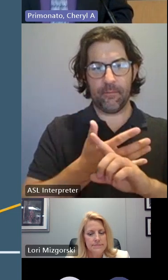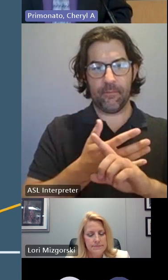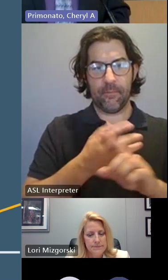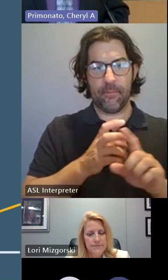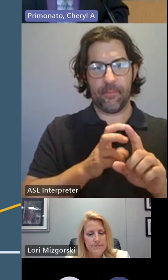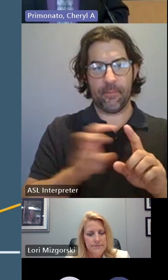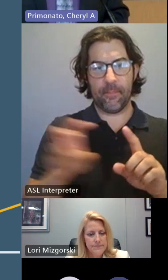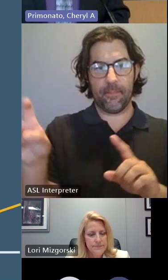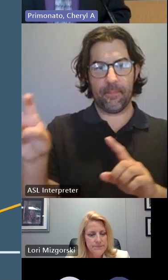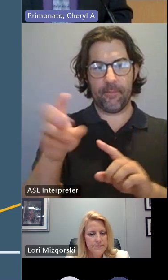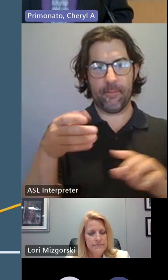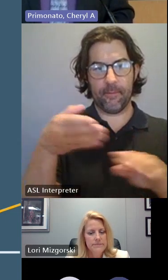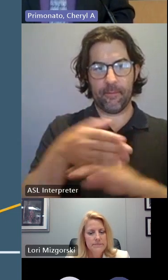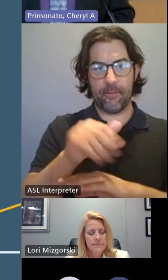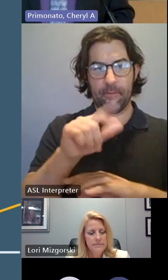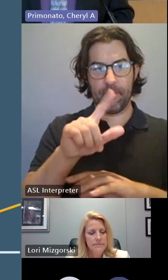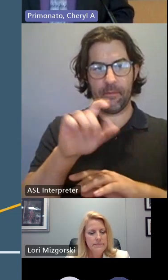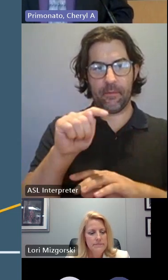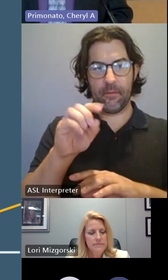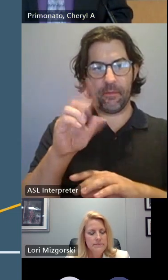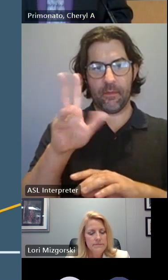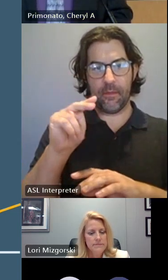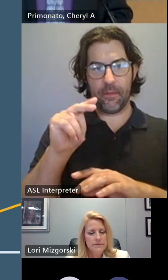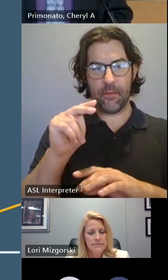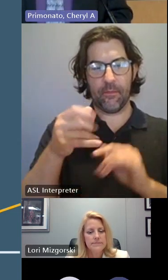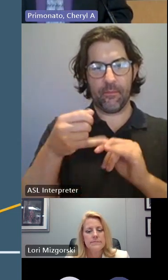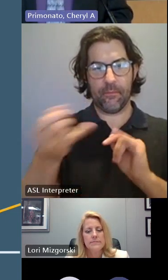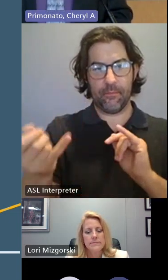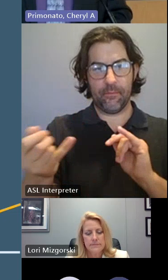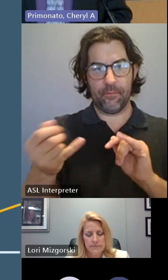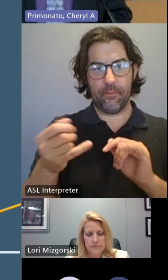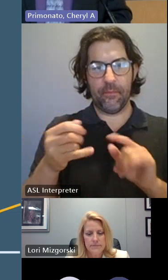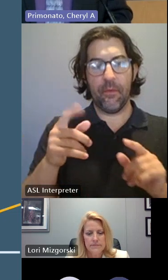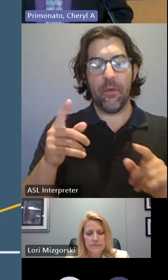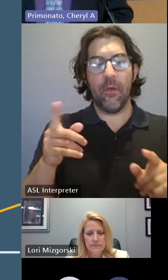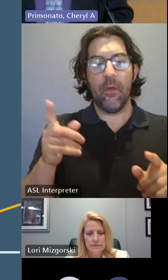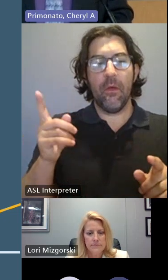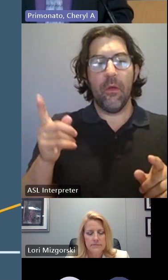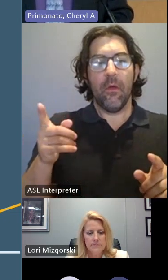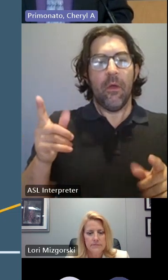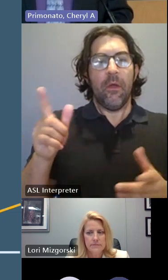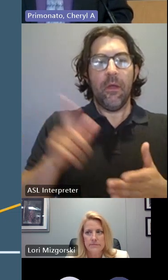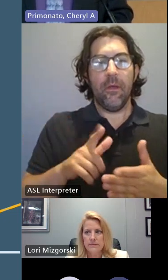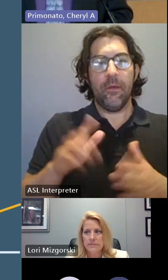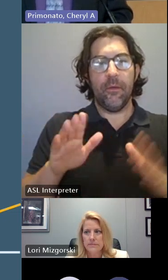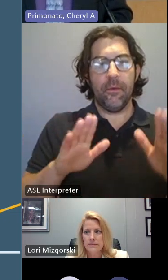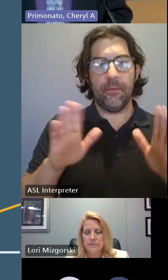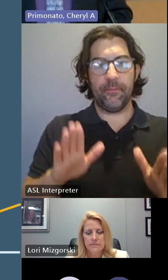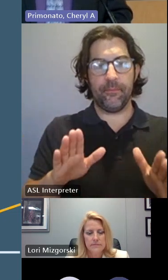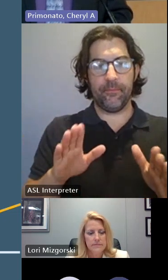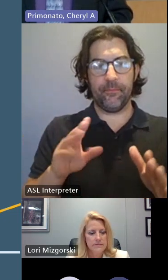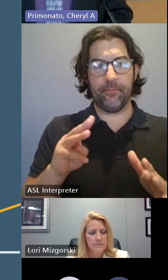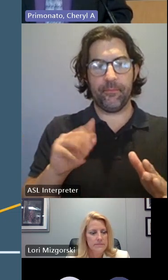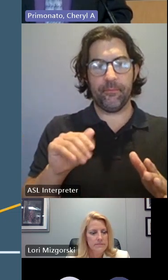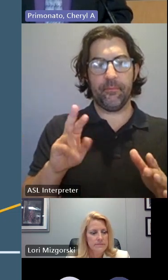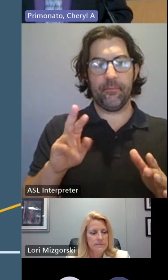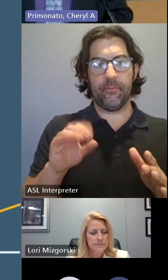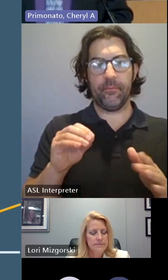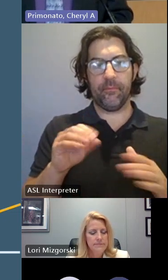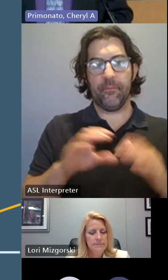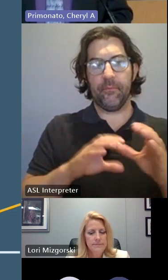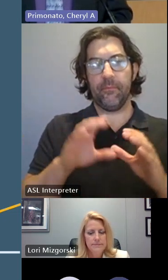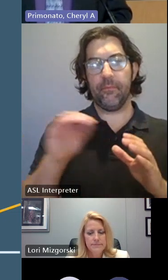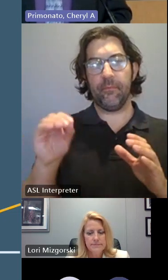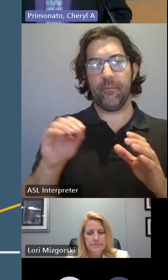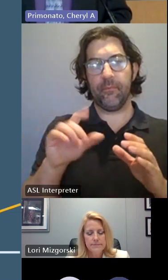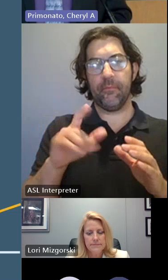be a detour over on the old Allentown line. The low responsive bidder is Mascaro Construction Company LP with a bid